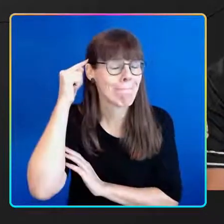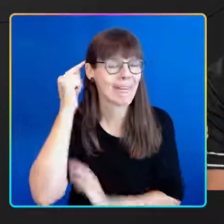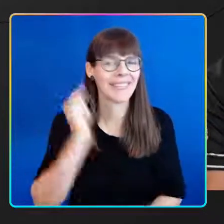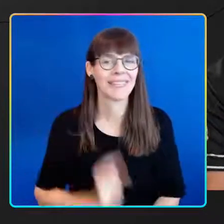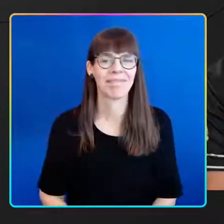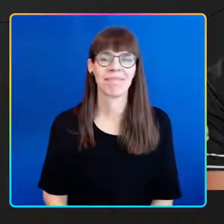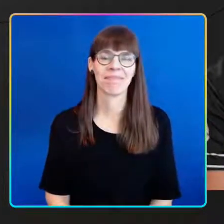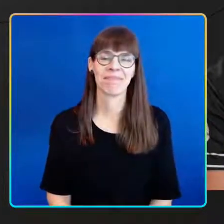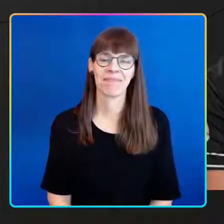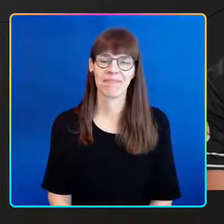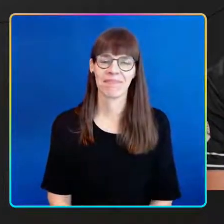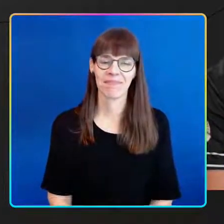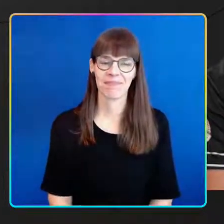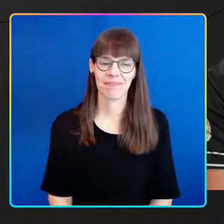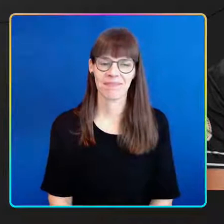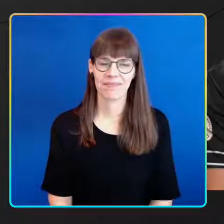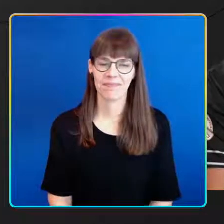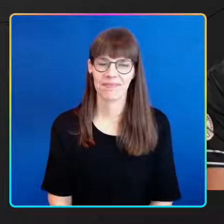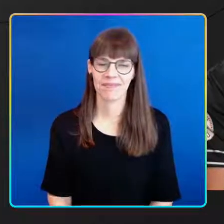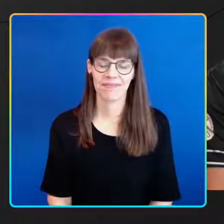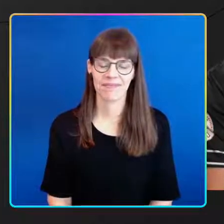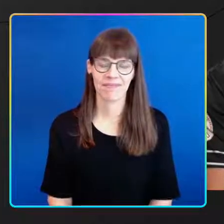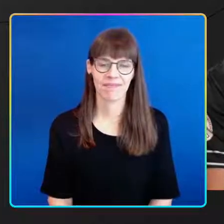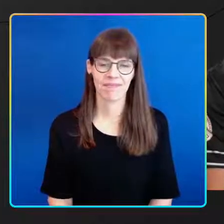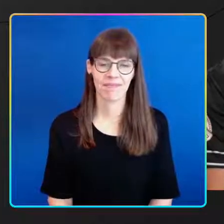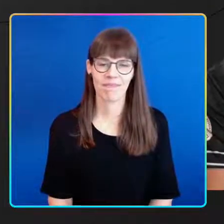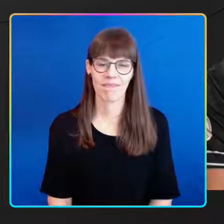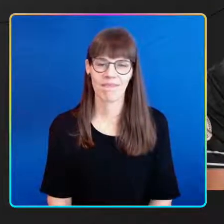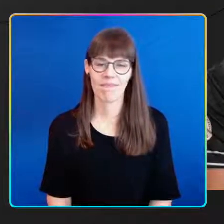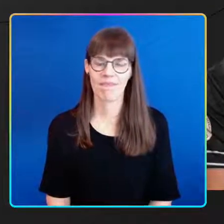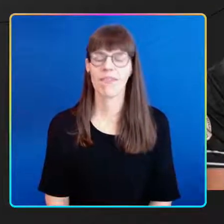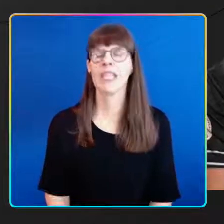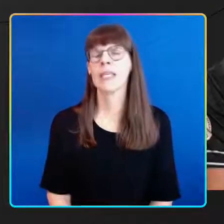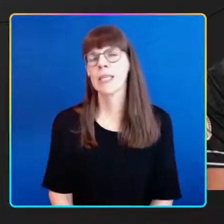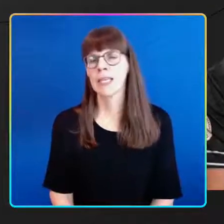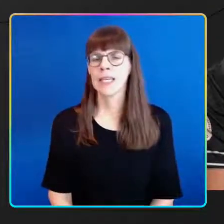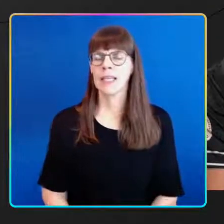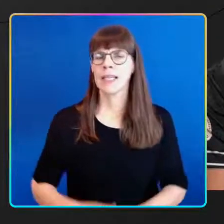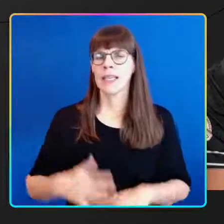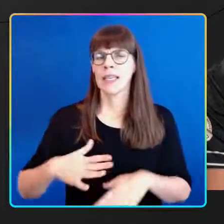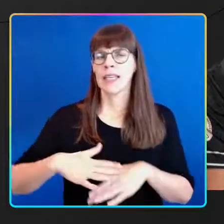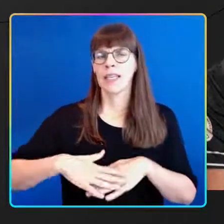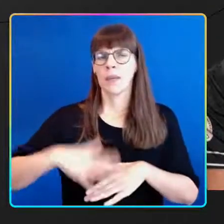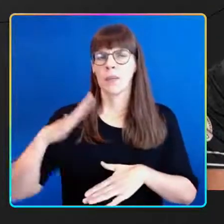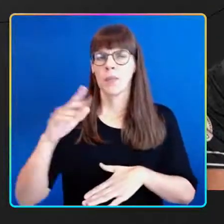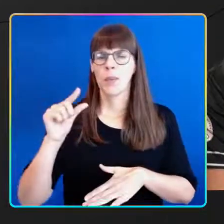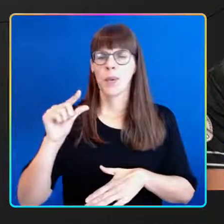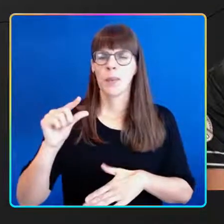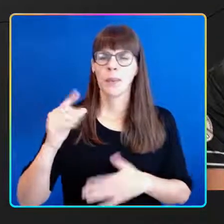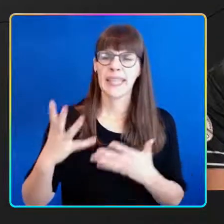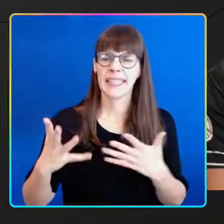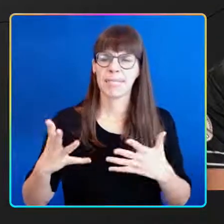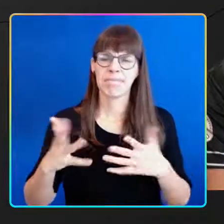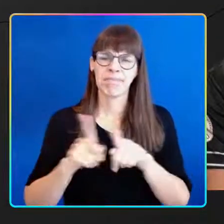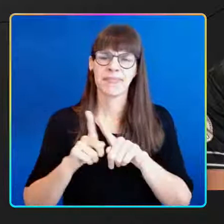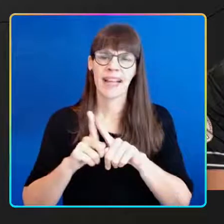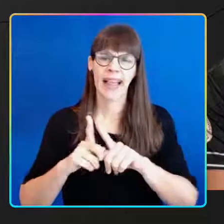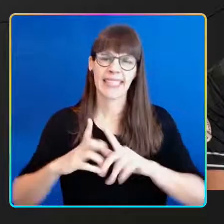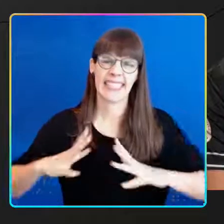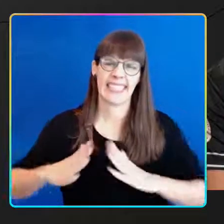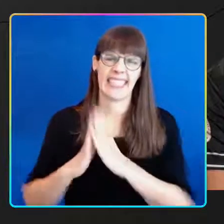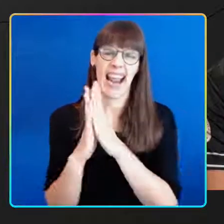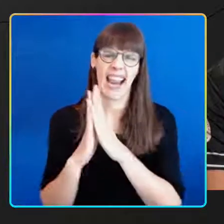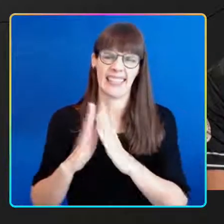Yes, but I will go for one that is more like annoying. It's more like challenging. And I